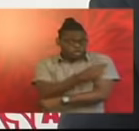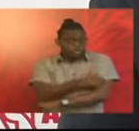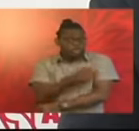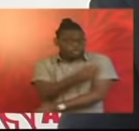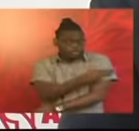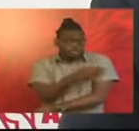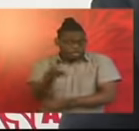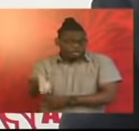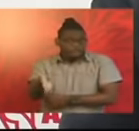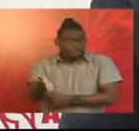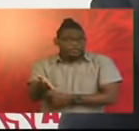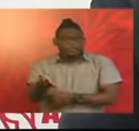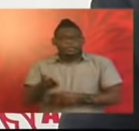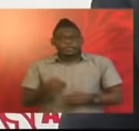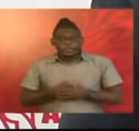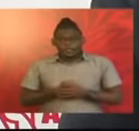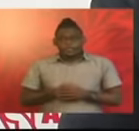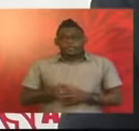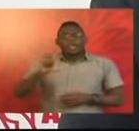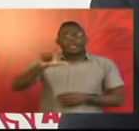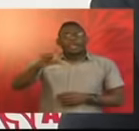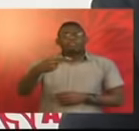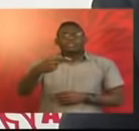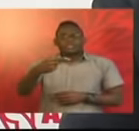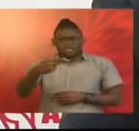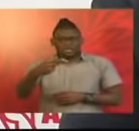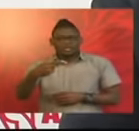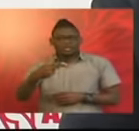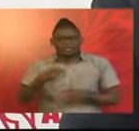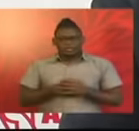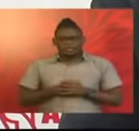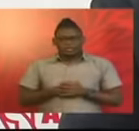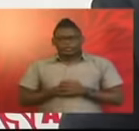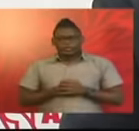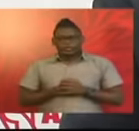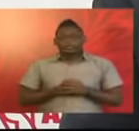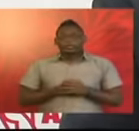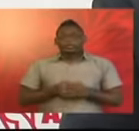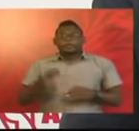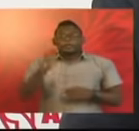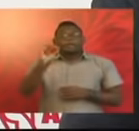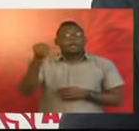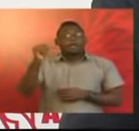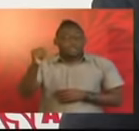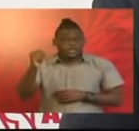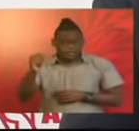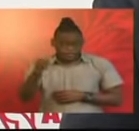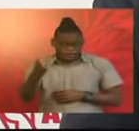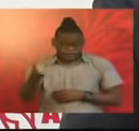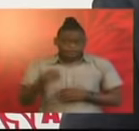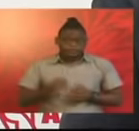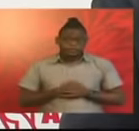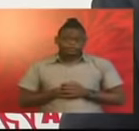Hoquita Health Center, the Maloney Health Center, San Rafael Health